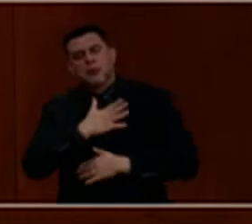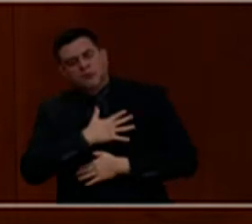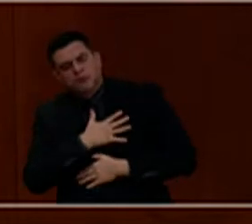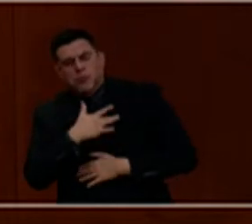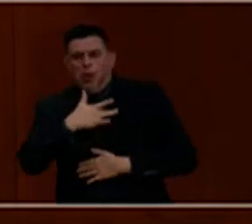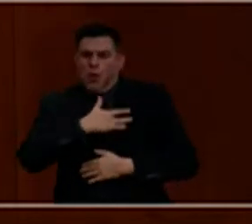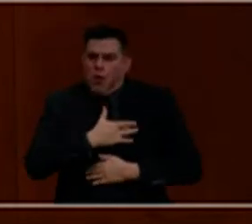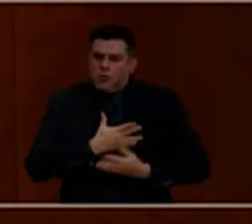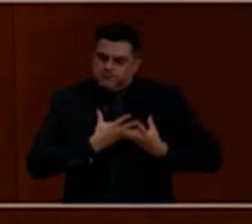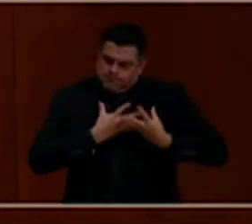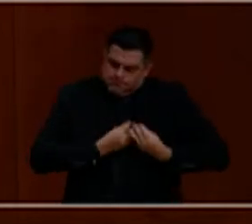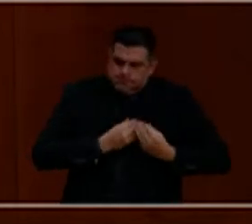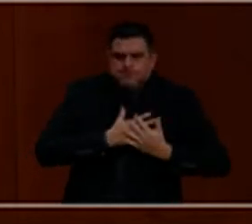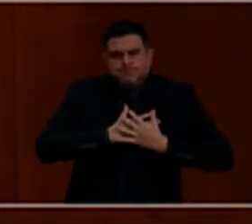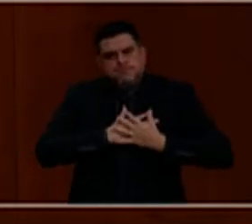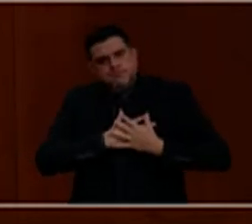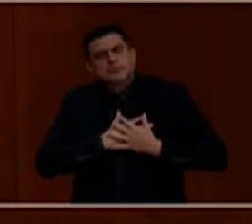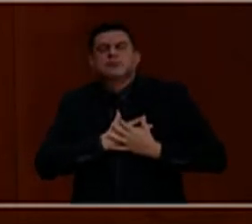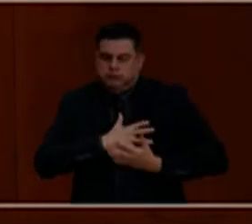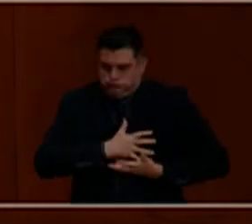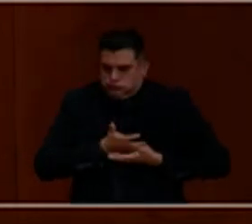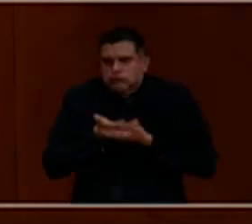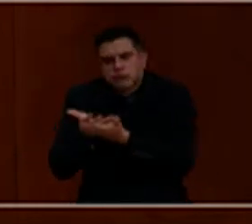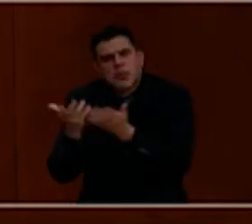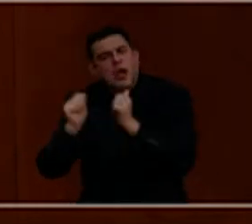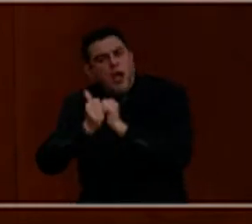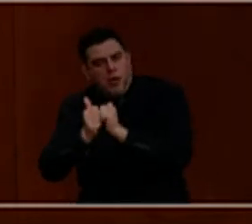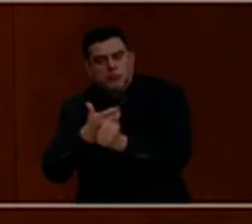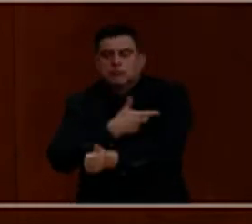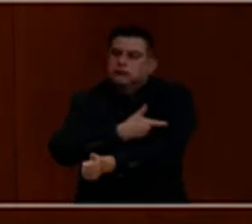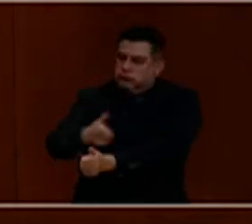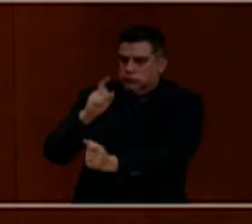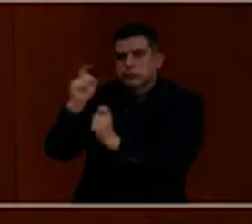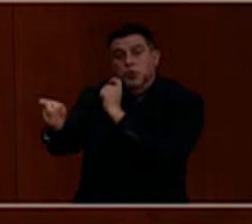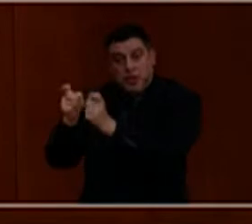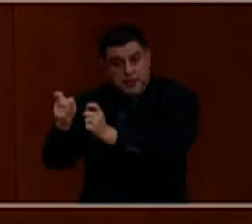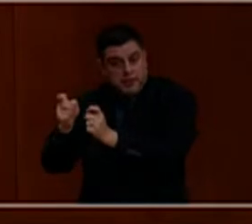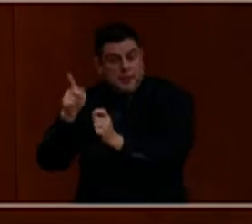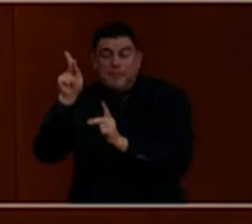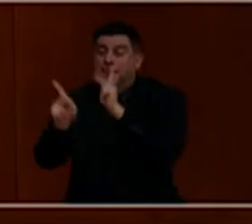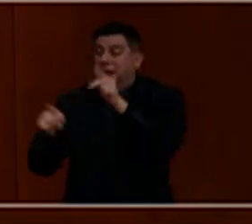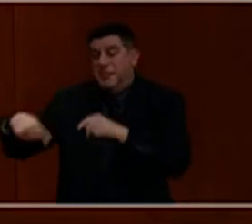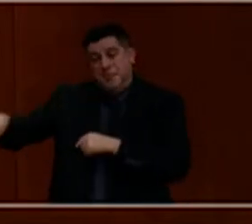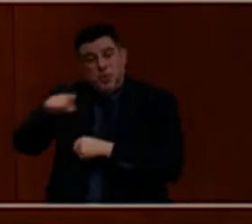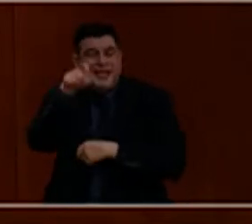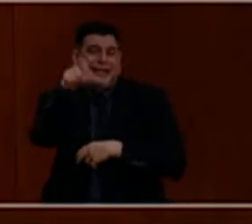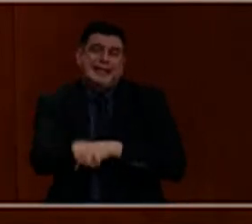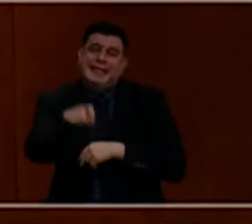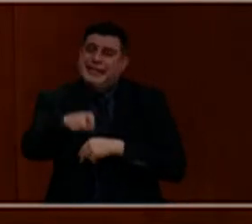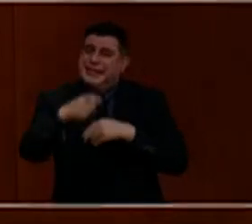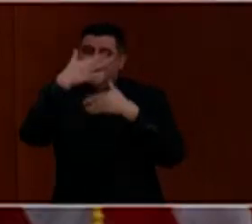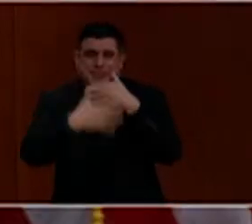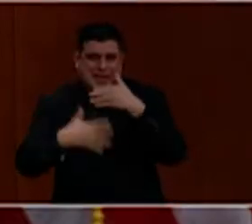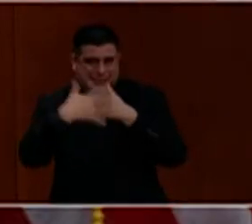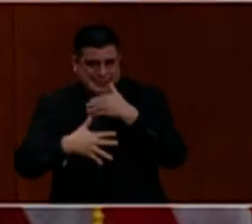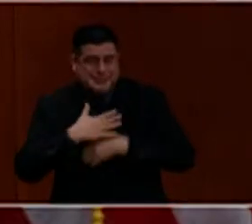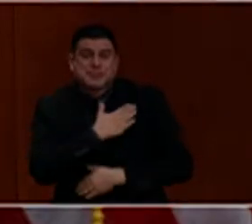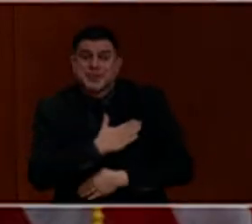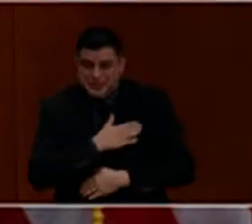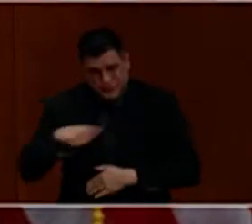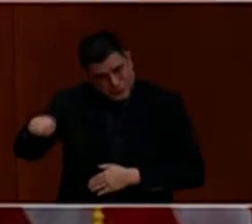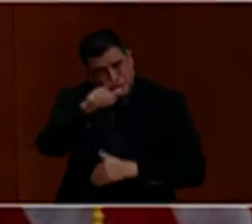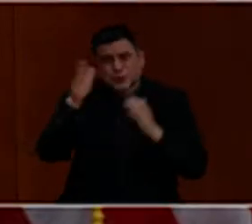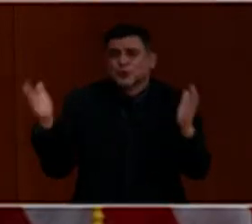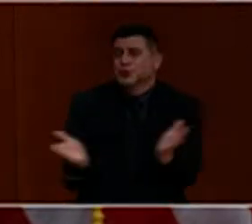needed. And so I guess my parting word would be to give. Yeah. Well, thank you for giving. I know that's meant a